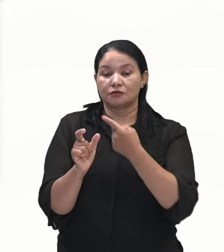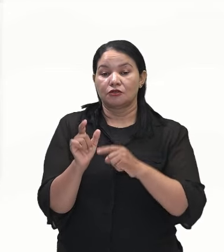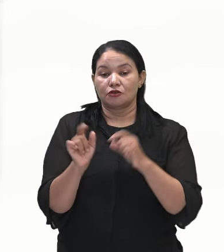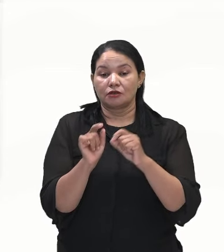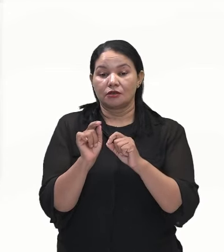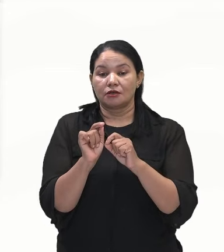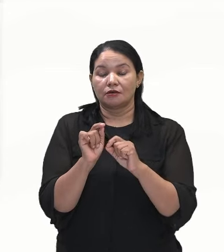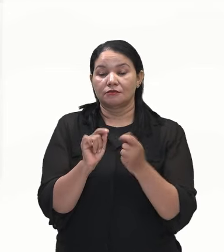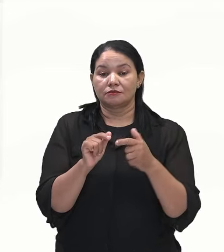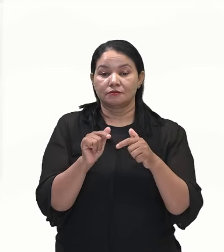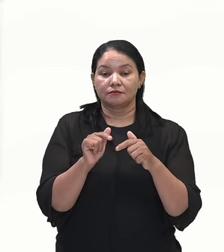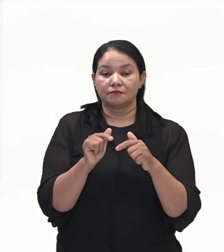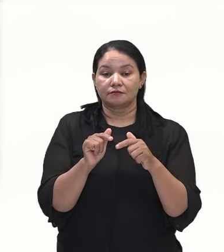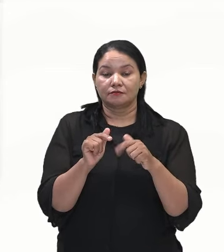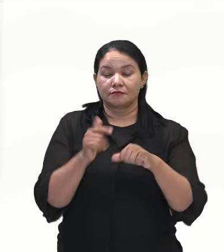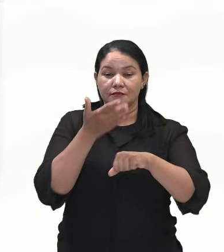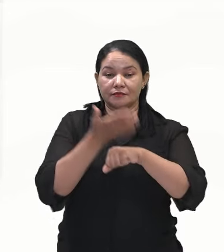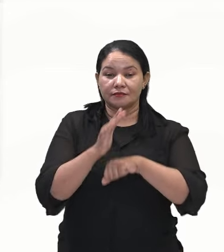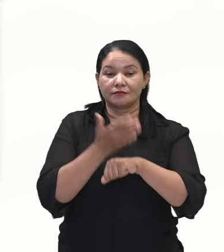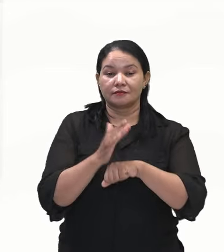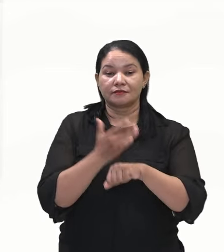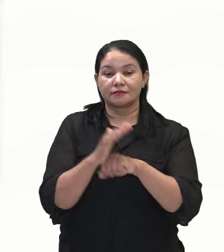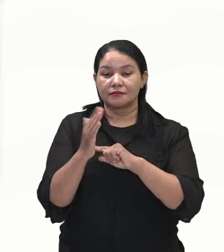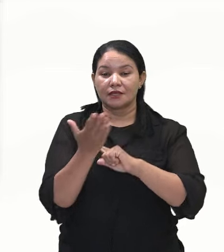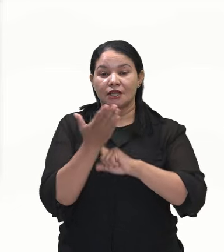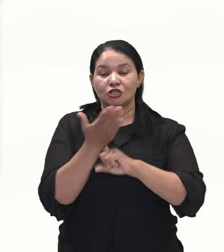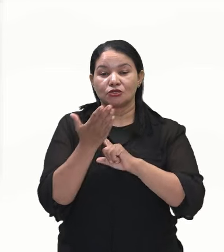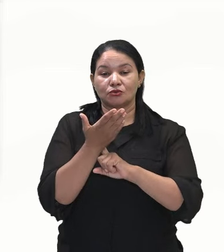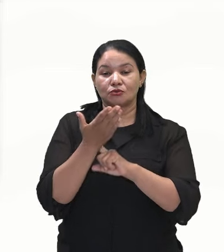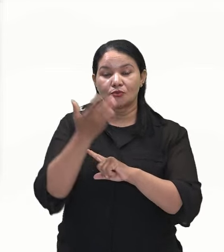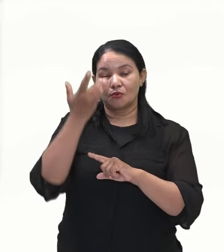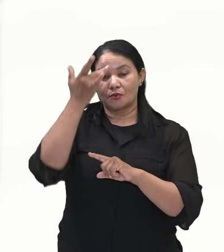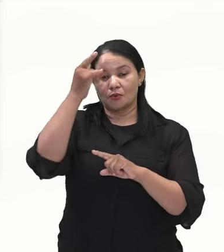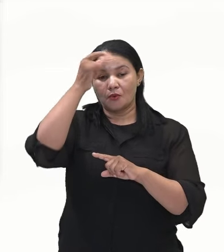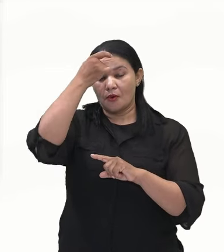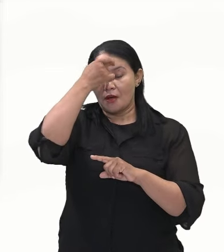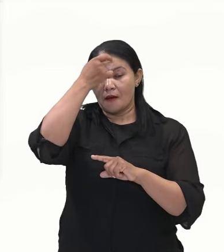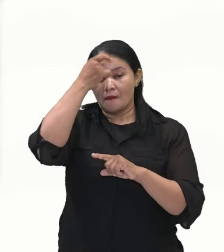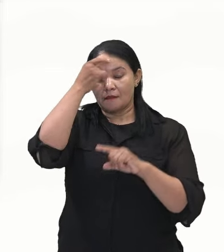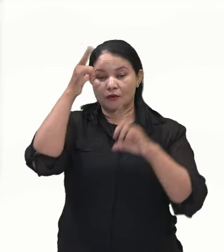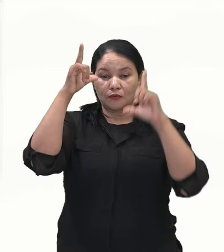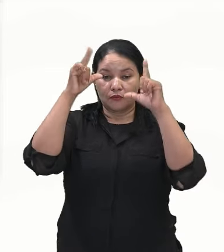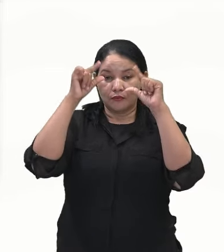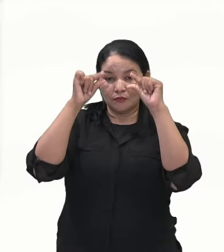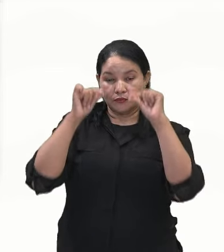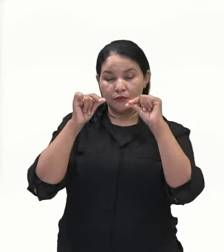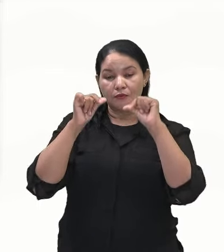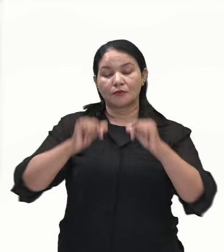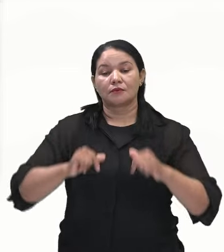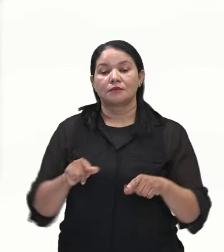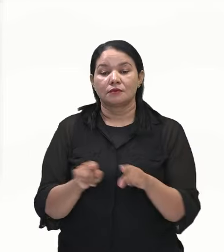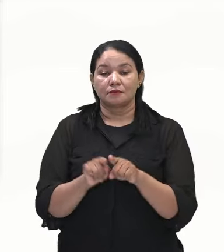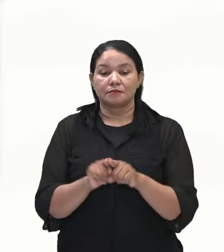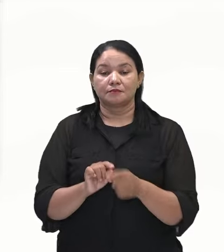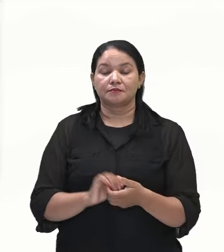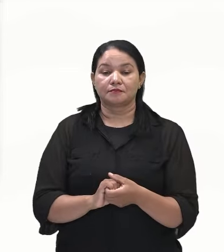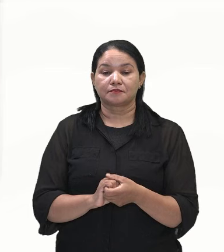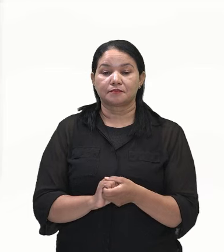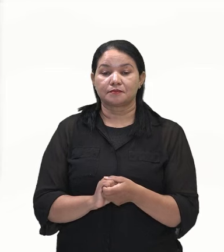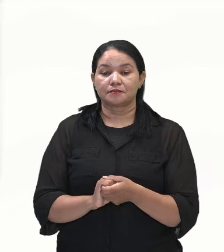mais práticas, né, de alívio da mente, né, de, enfim, aliviar a mente, né, into my